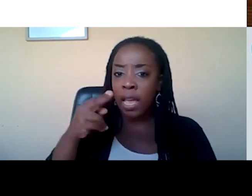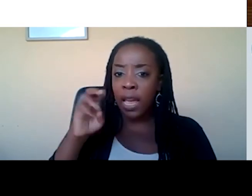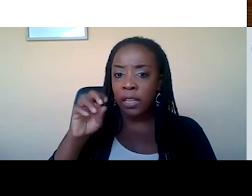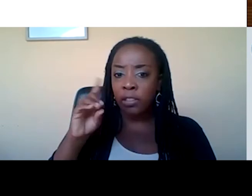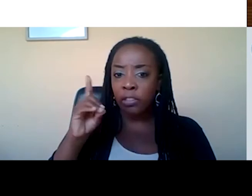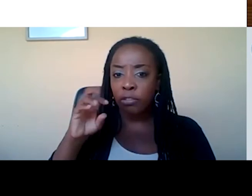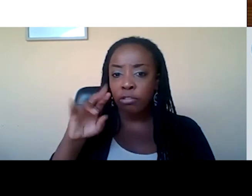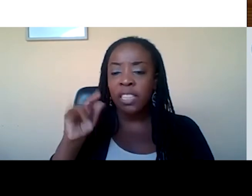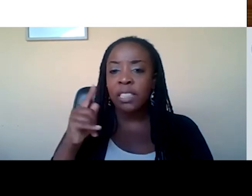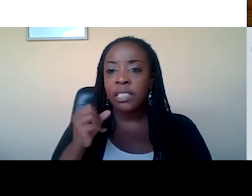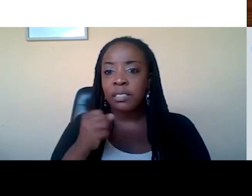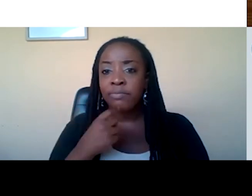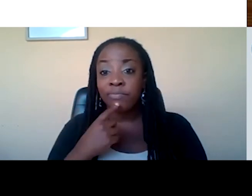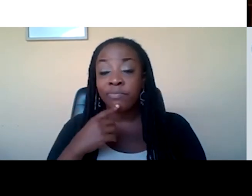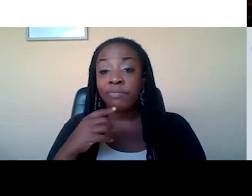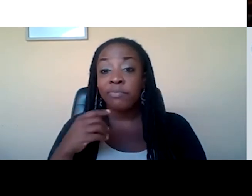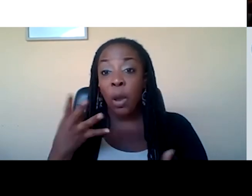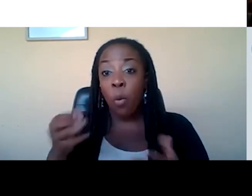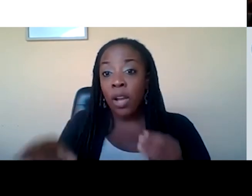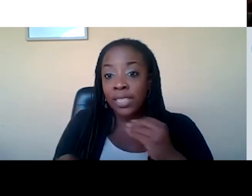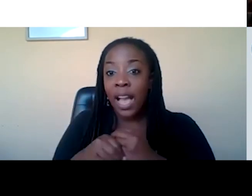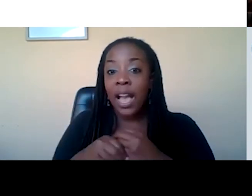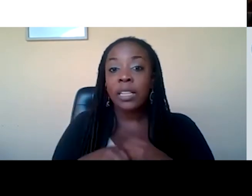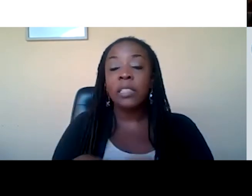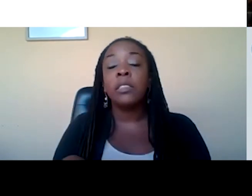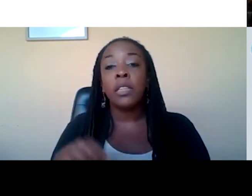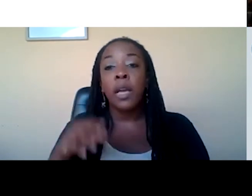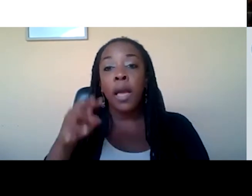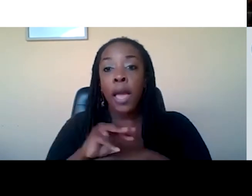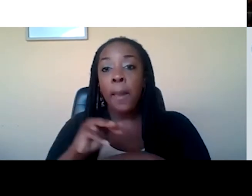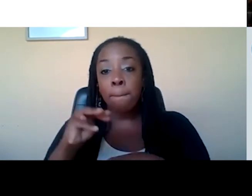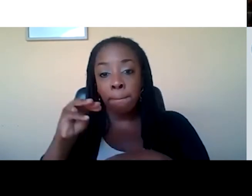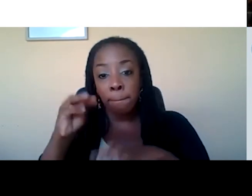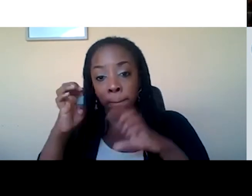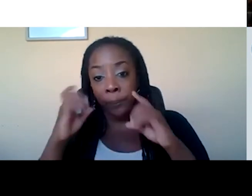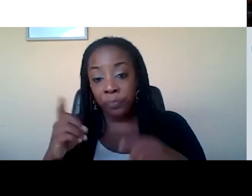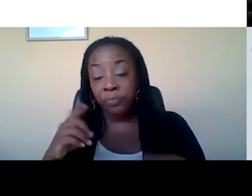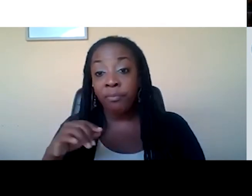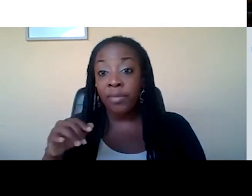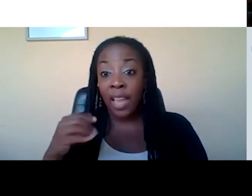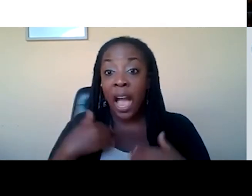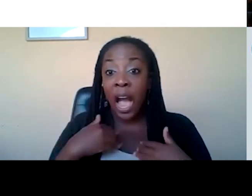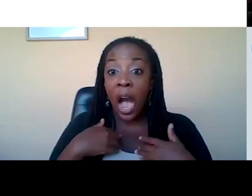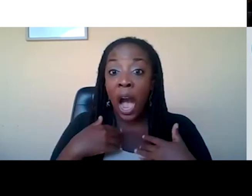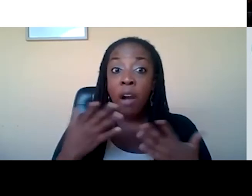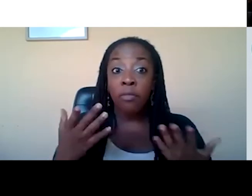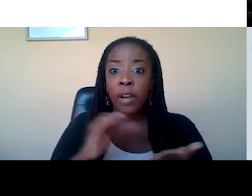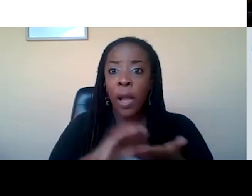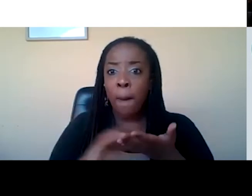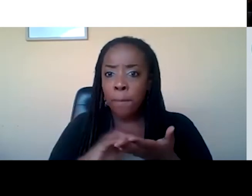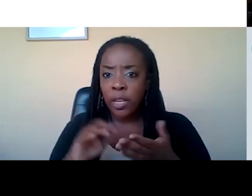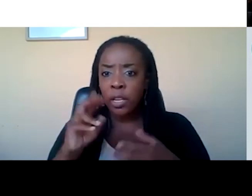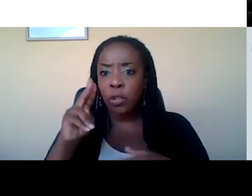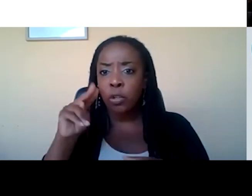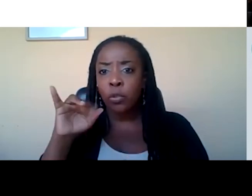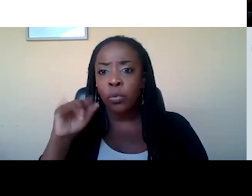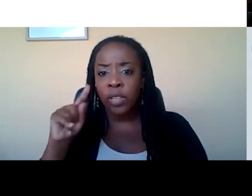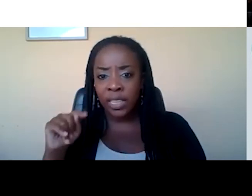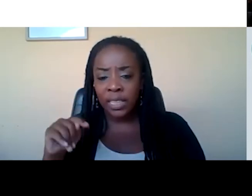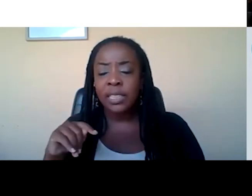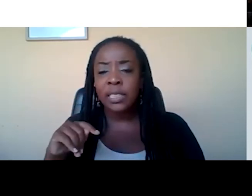a Braille and large print unit, and the Jamaica Society for the Blind, and I think the Combined